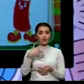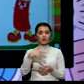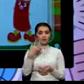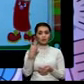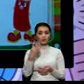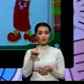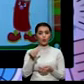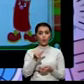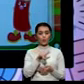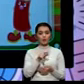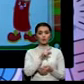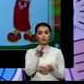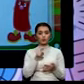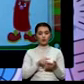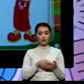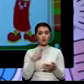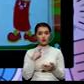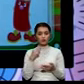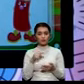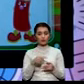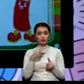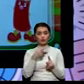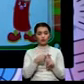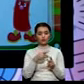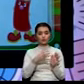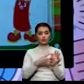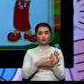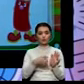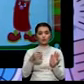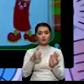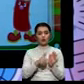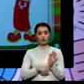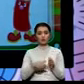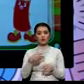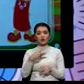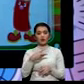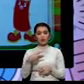54 ko'paytiruv noma'lum son qo'shuv 960 barobar